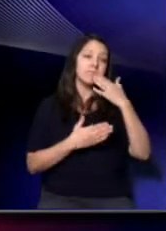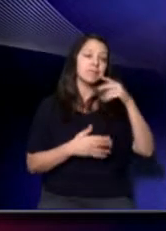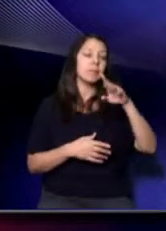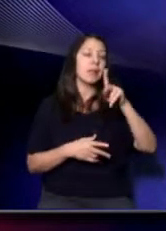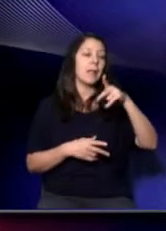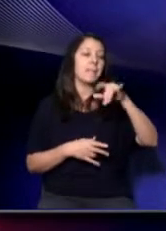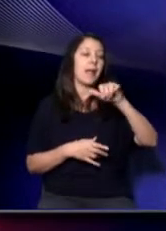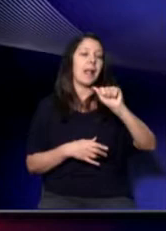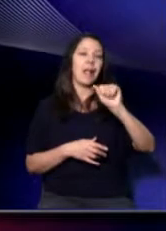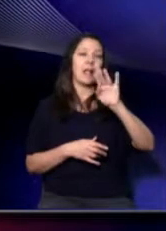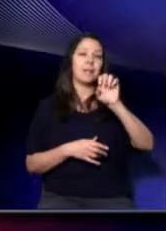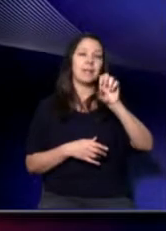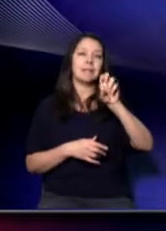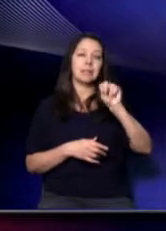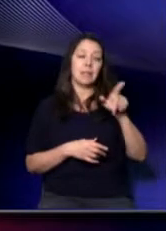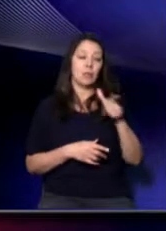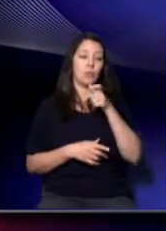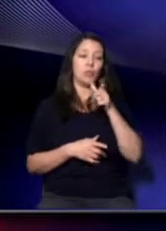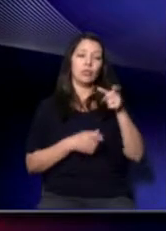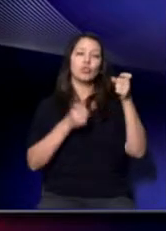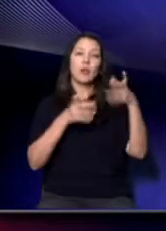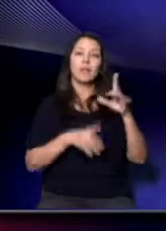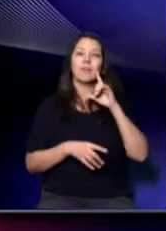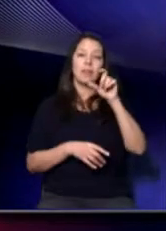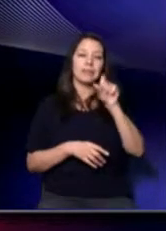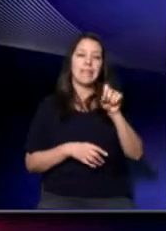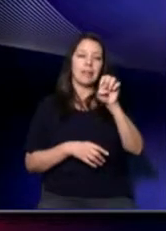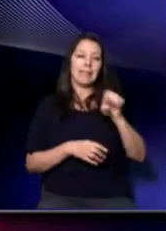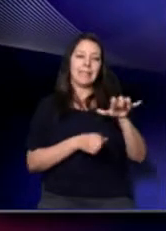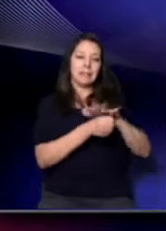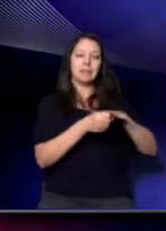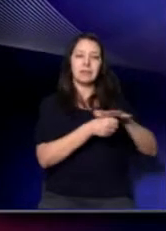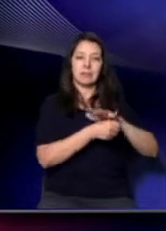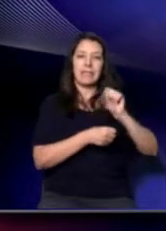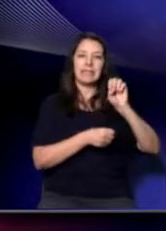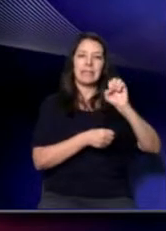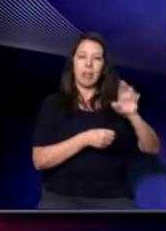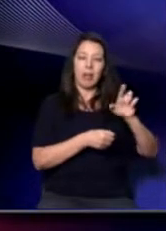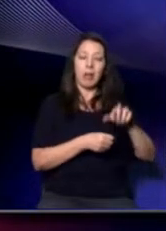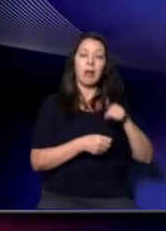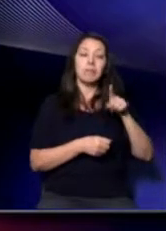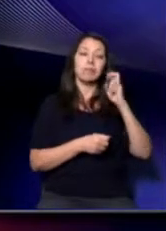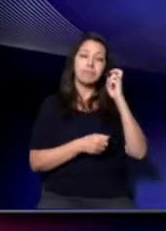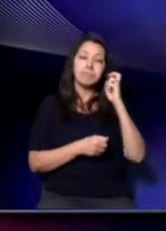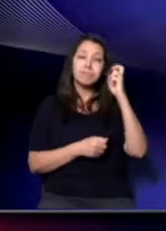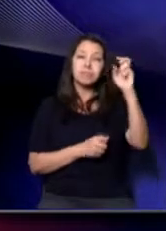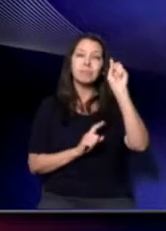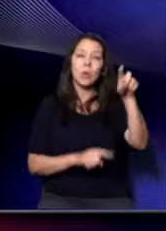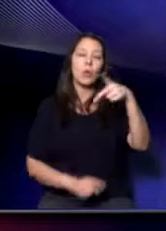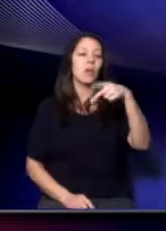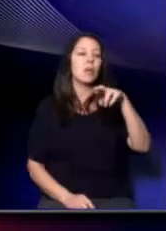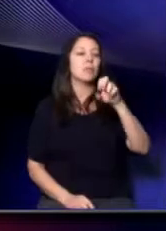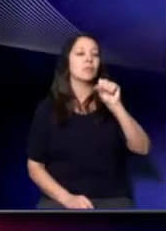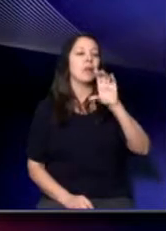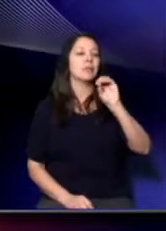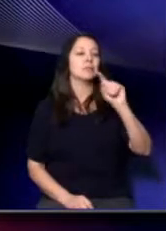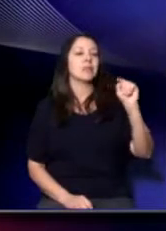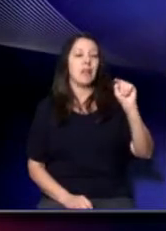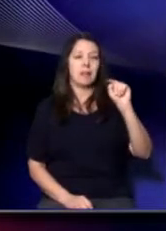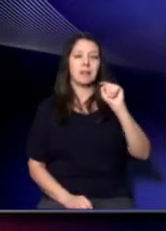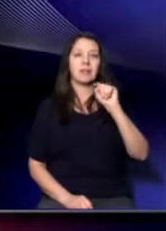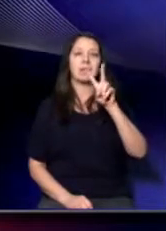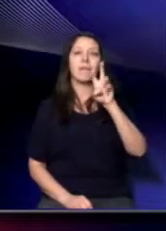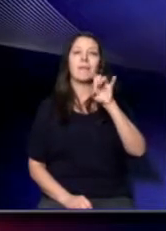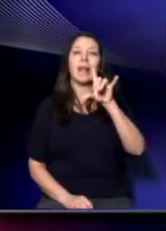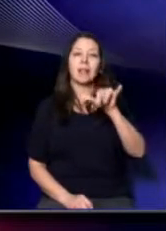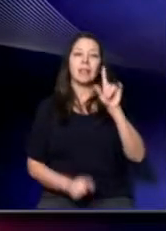Southeast Regional Director, who traveled up to Prescott Valley to do a tour of the Quad Cities